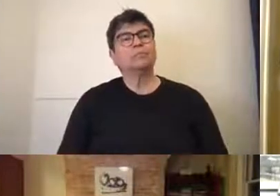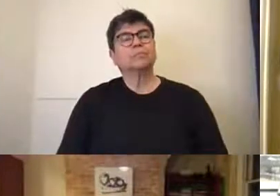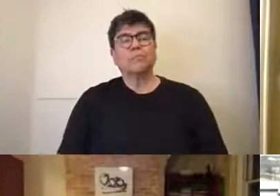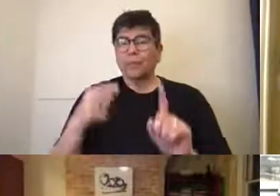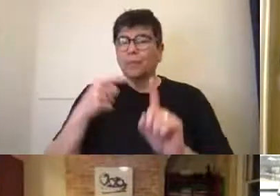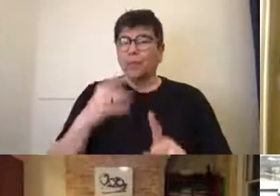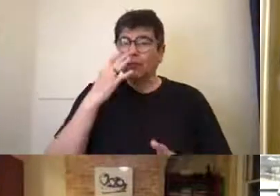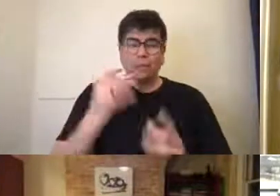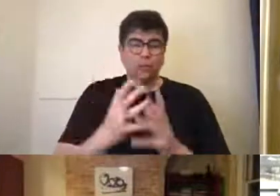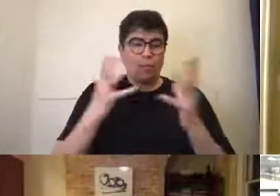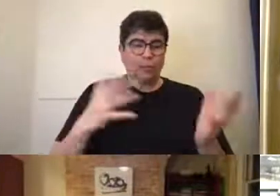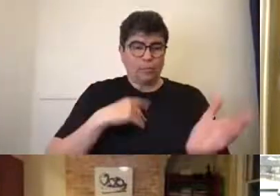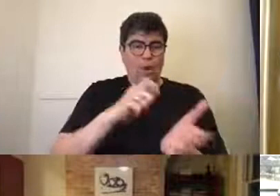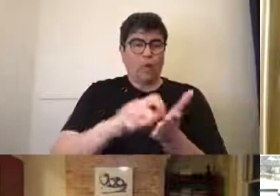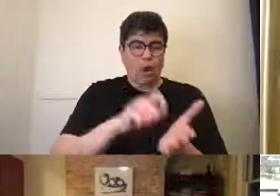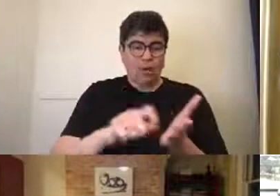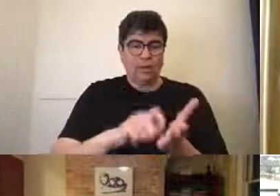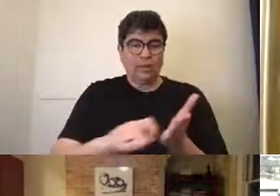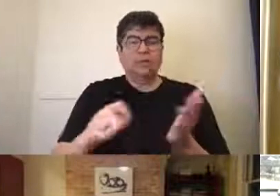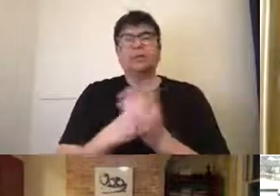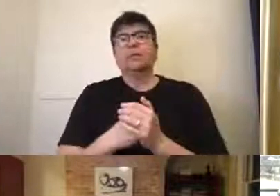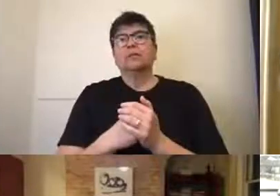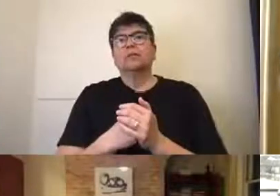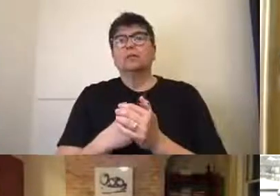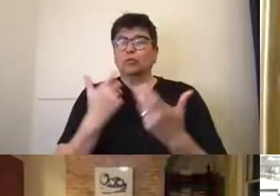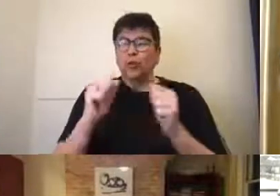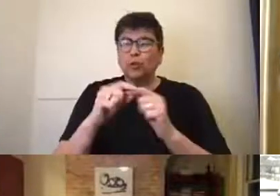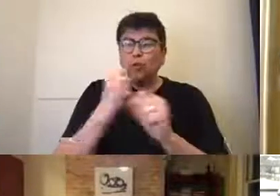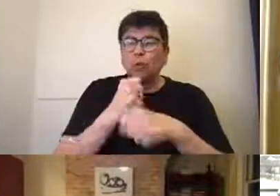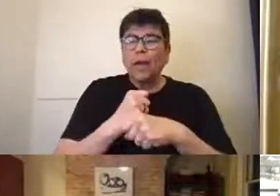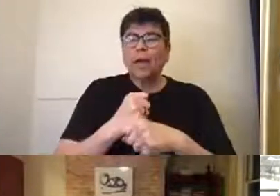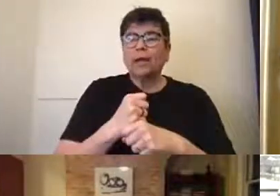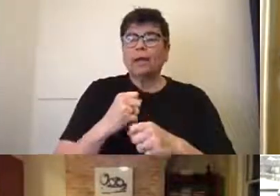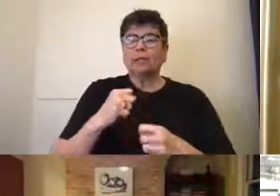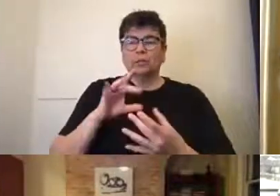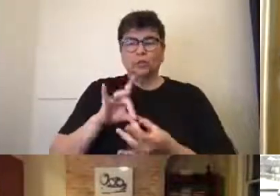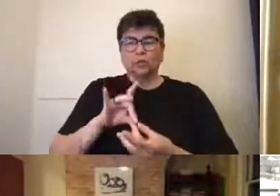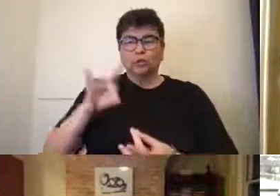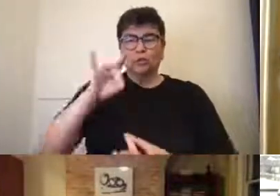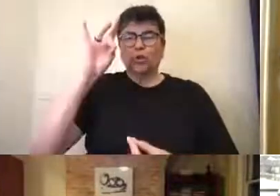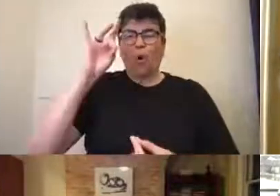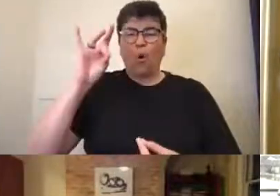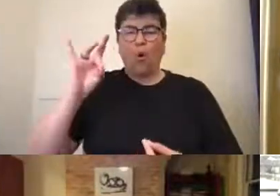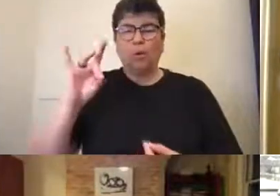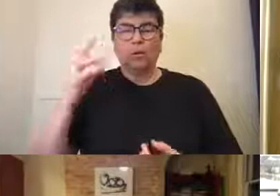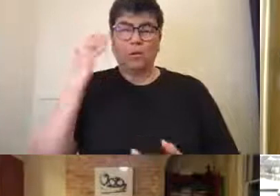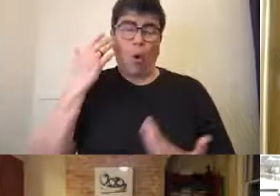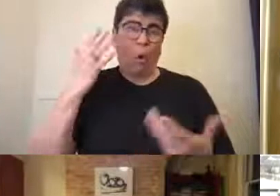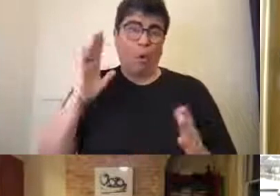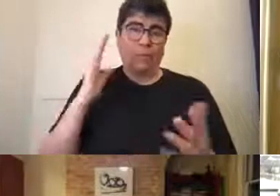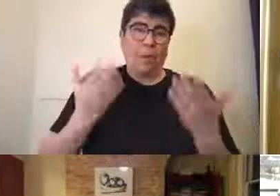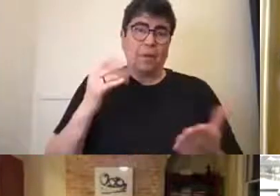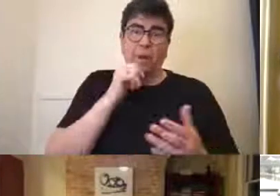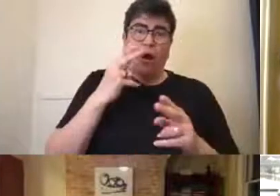Particularly because so much of my writing, I think a lot of us are trying to create like soulful, you know, even though we might not call